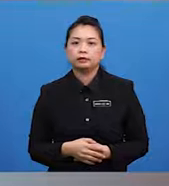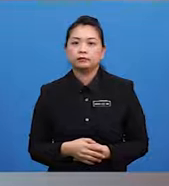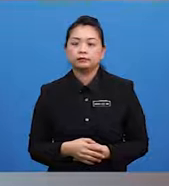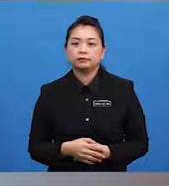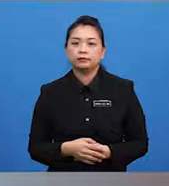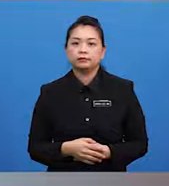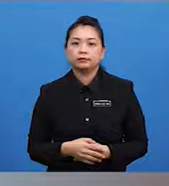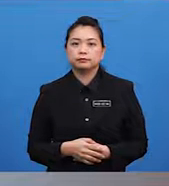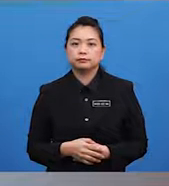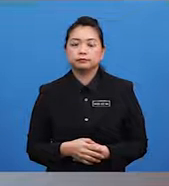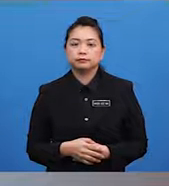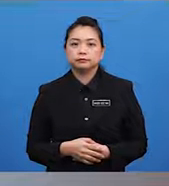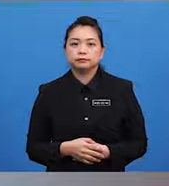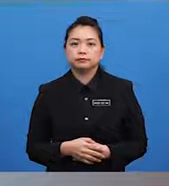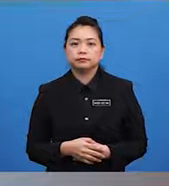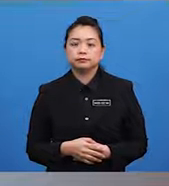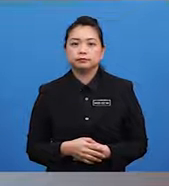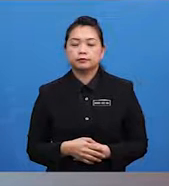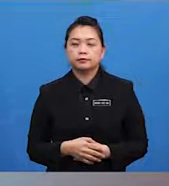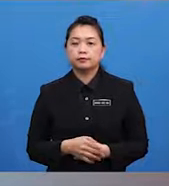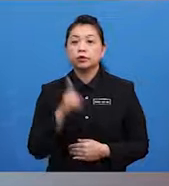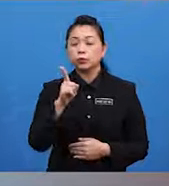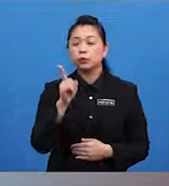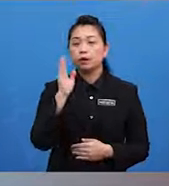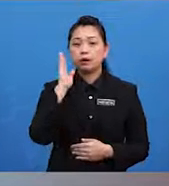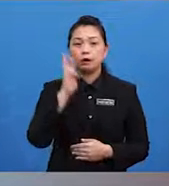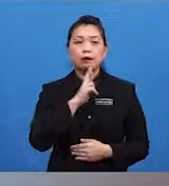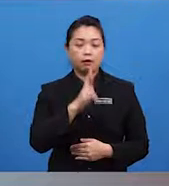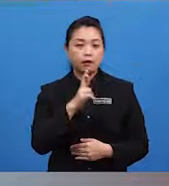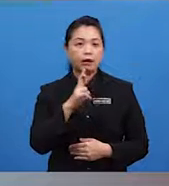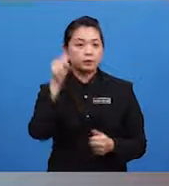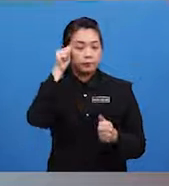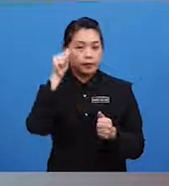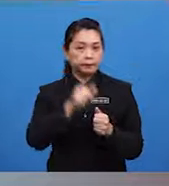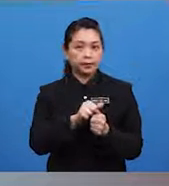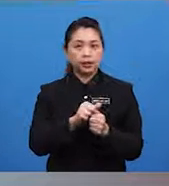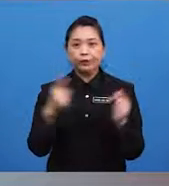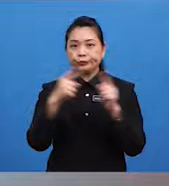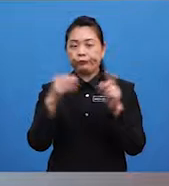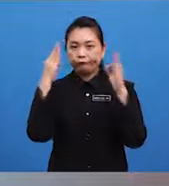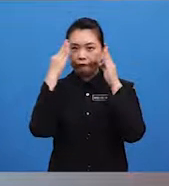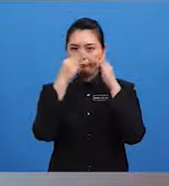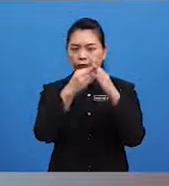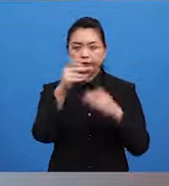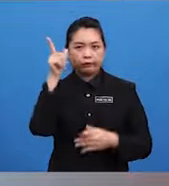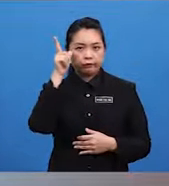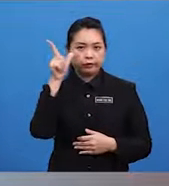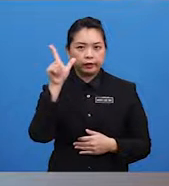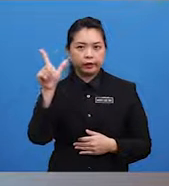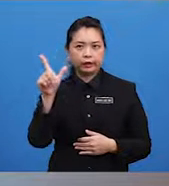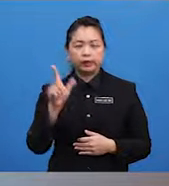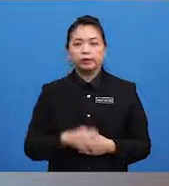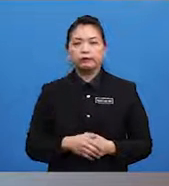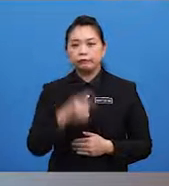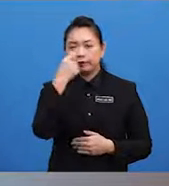Malaysia kitchen spokesperson, and you are reminded to be focused in looking for the given